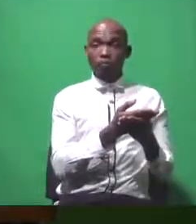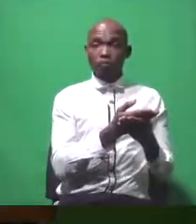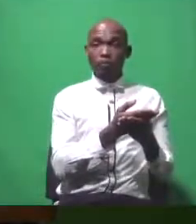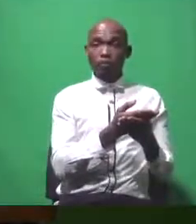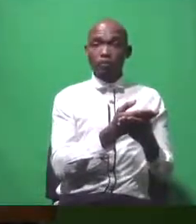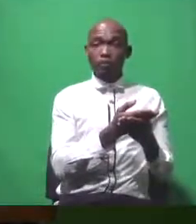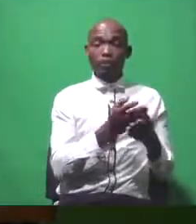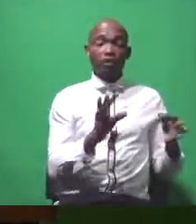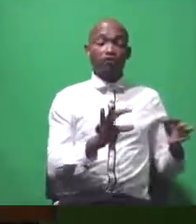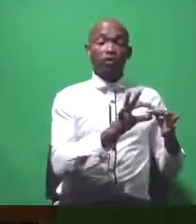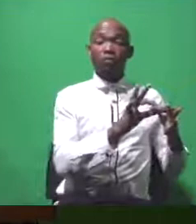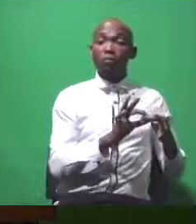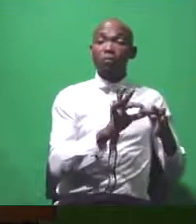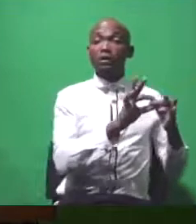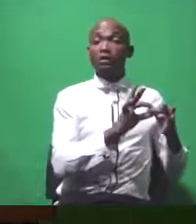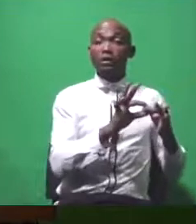partners.